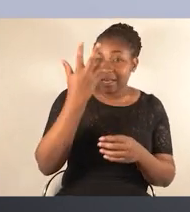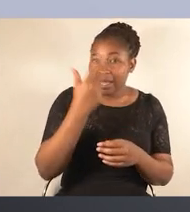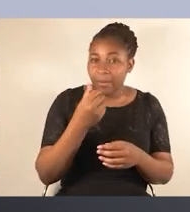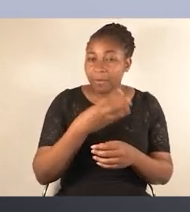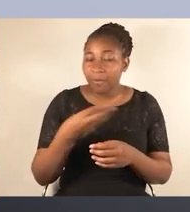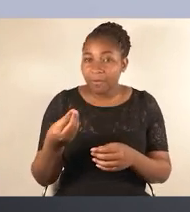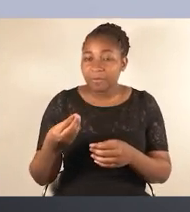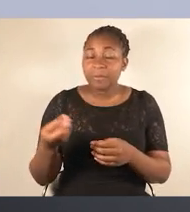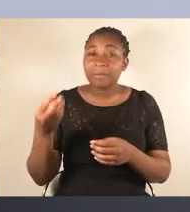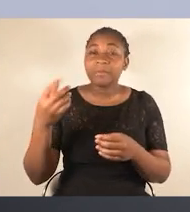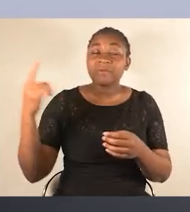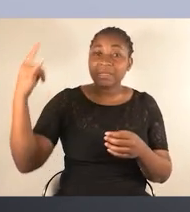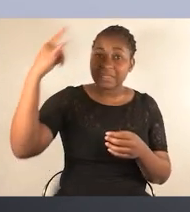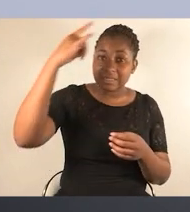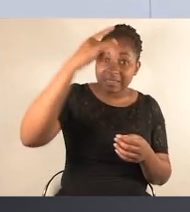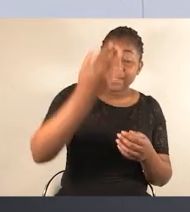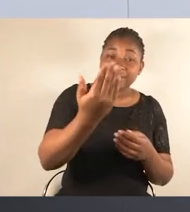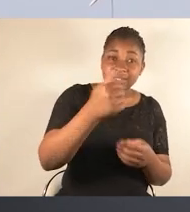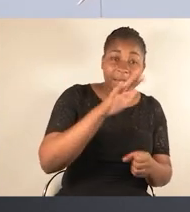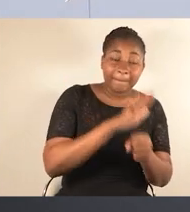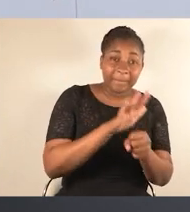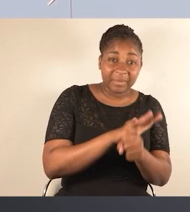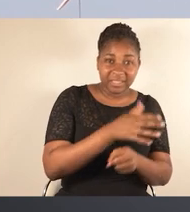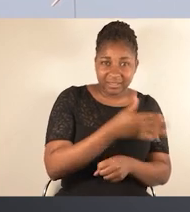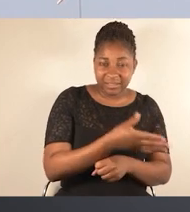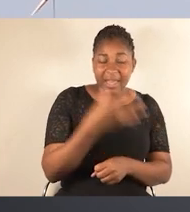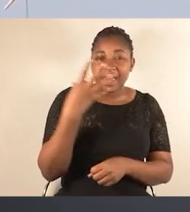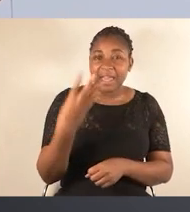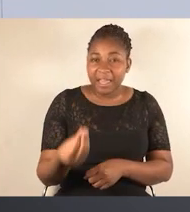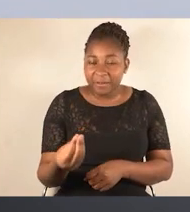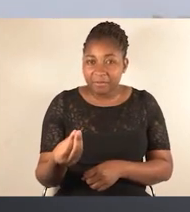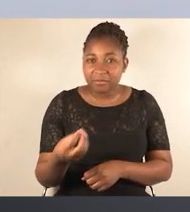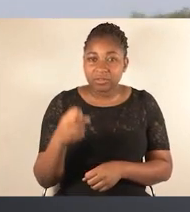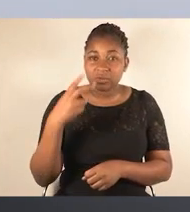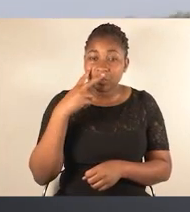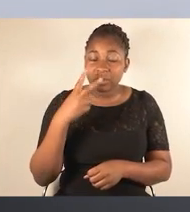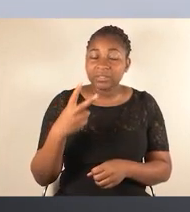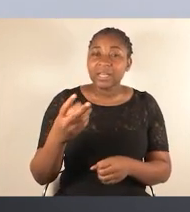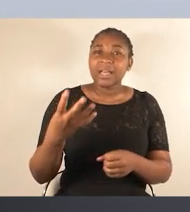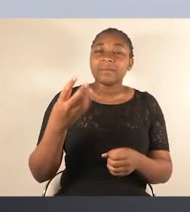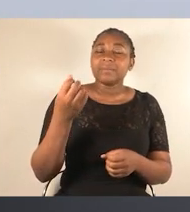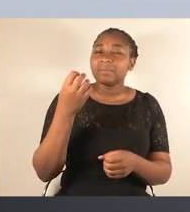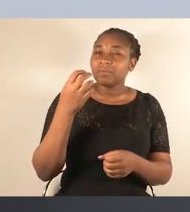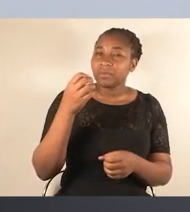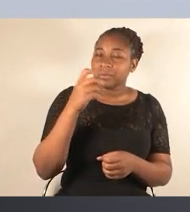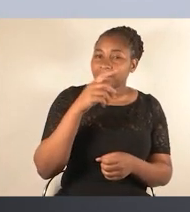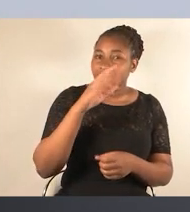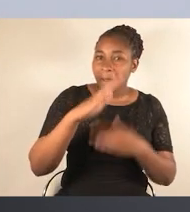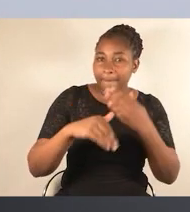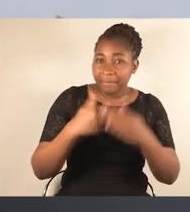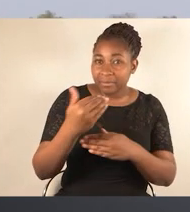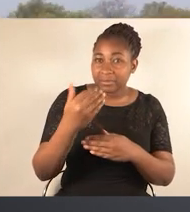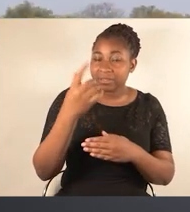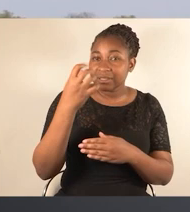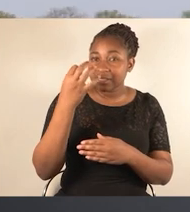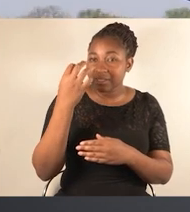quite a number of planes landing here. The airport's runway now has the capacity to hold aircraft up to the